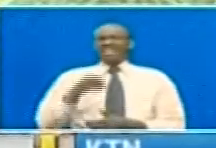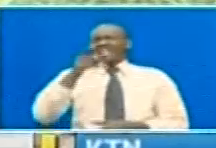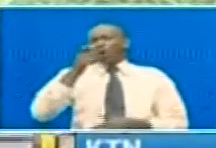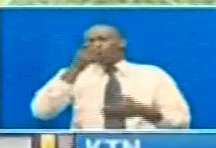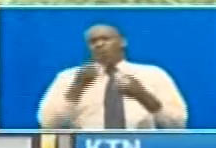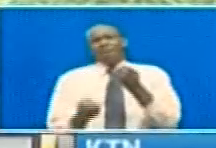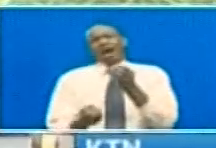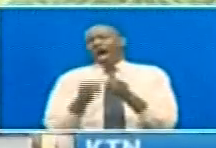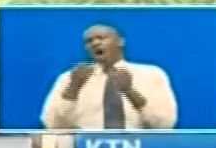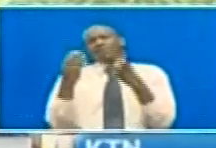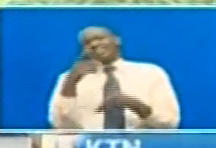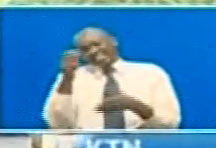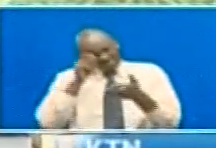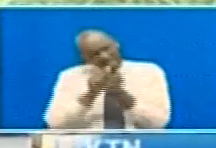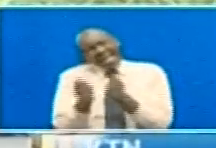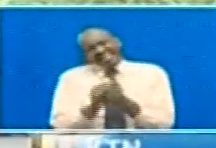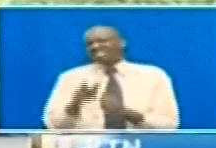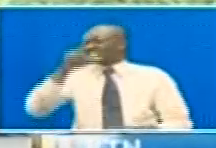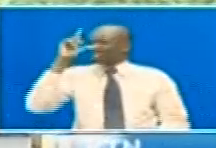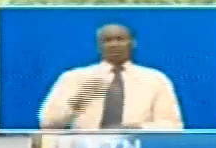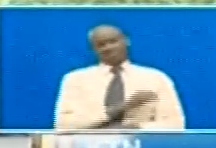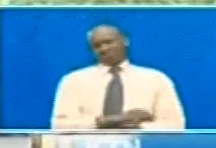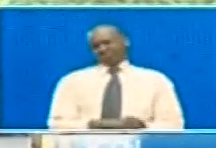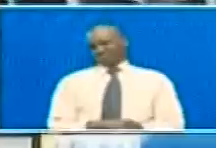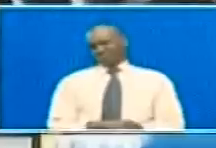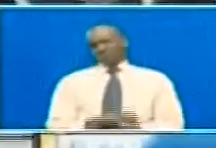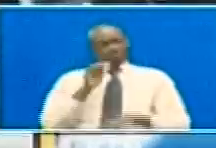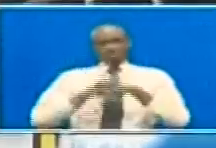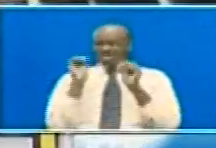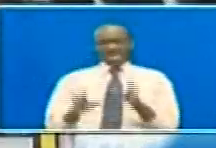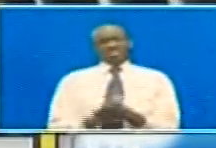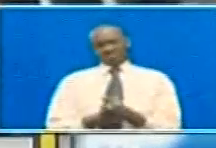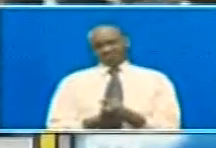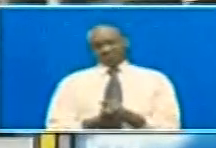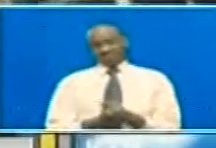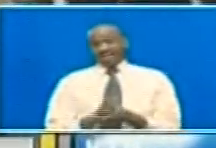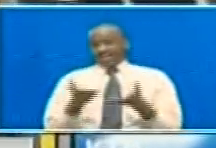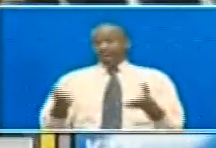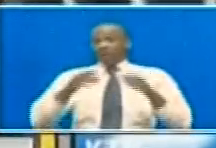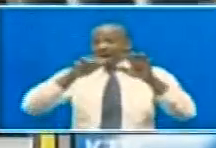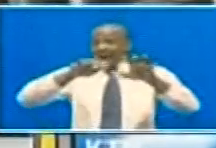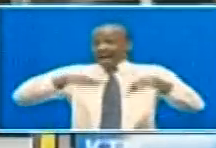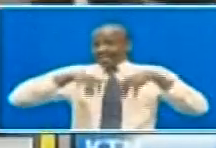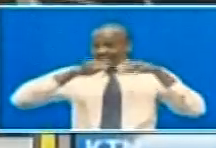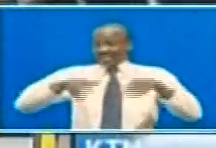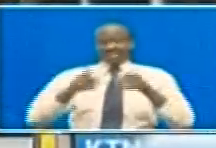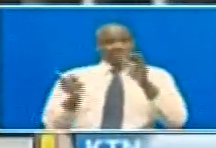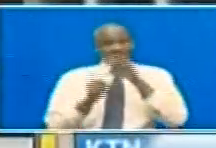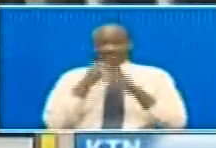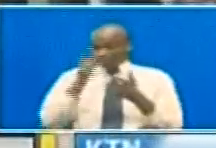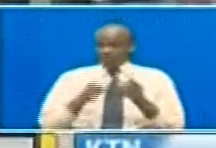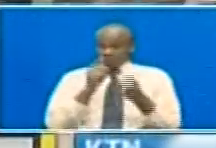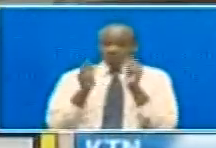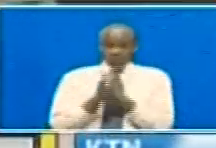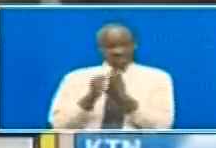na file unaweza kufanya hesabu. However, the Agriculture Ministry has been on talks with Treasury